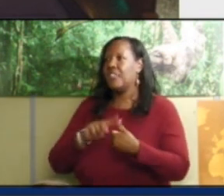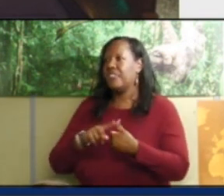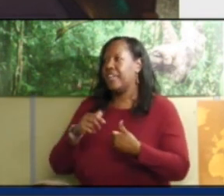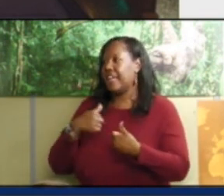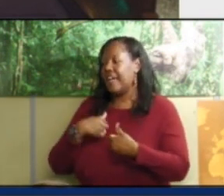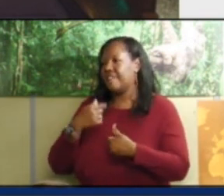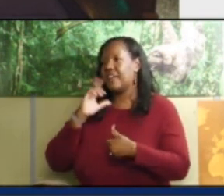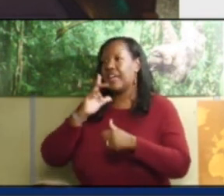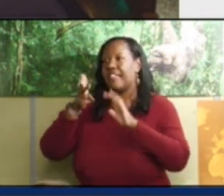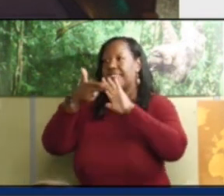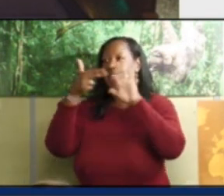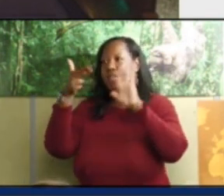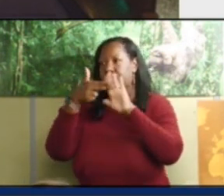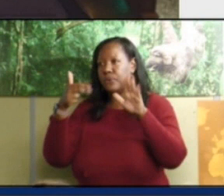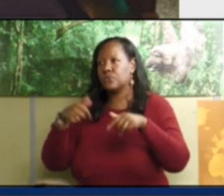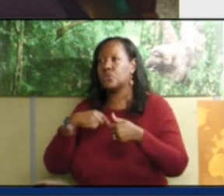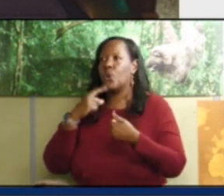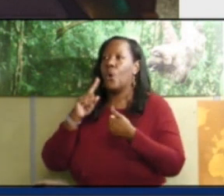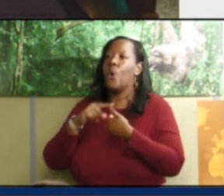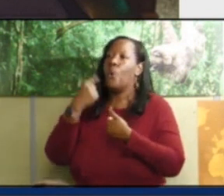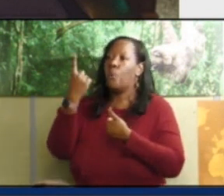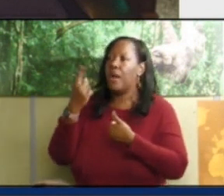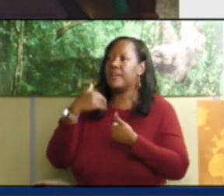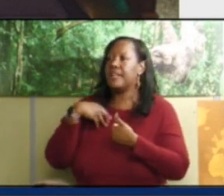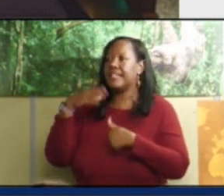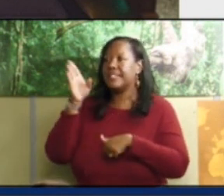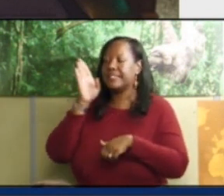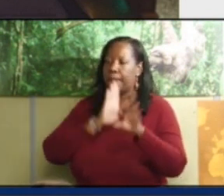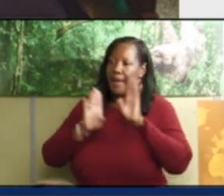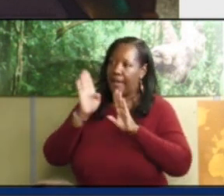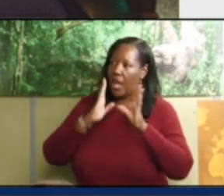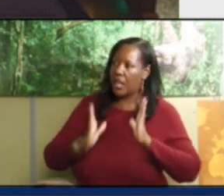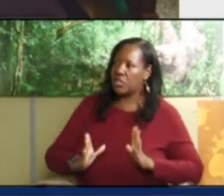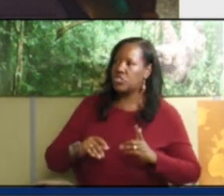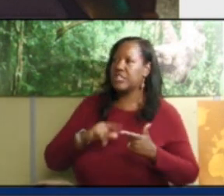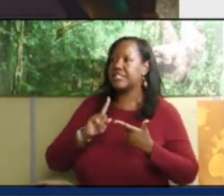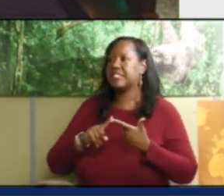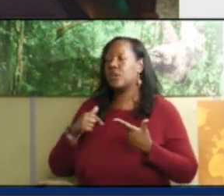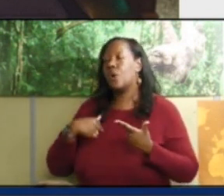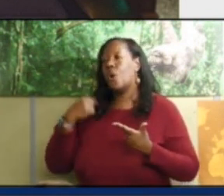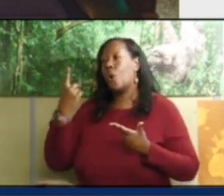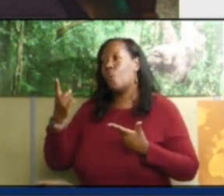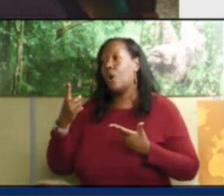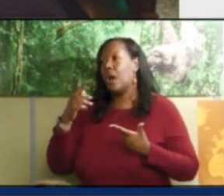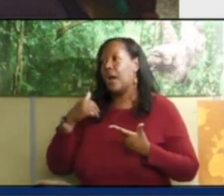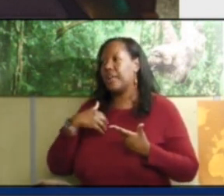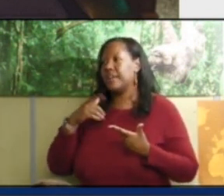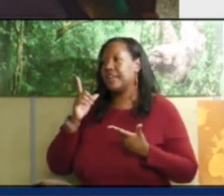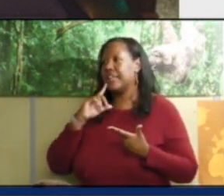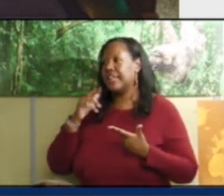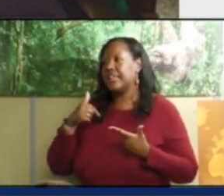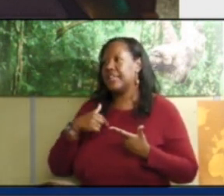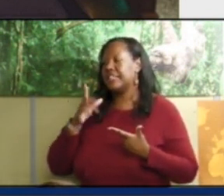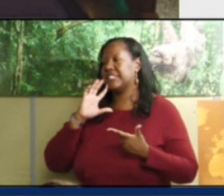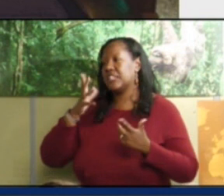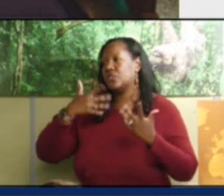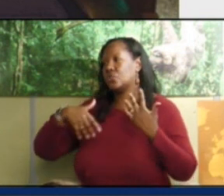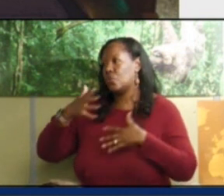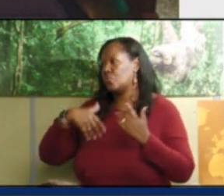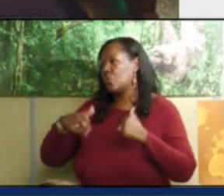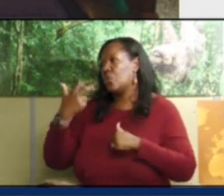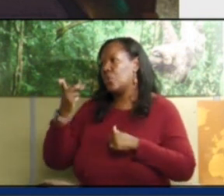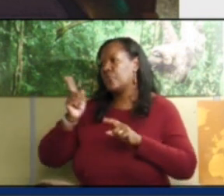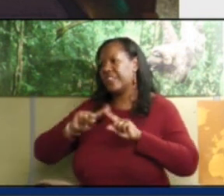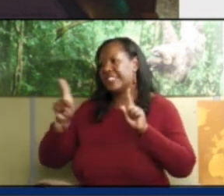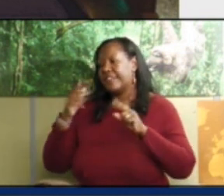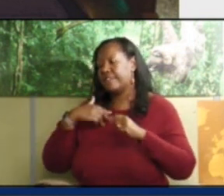from a biologist, one's from an anthropologist, and the last one's from a conservator. So it's 3 different perspectives on the